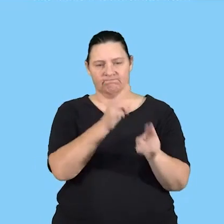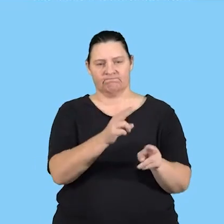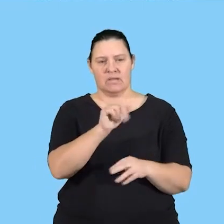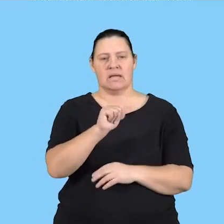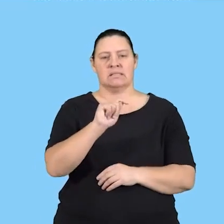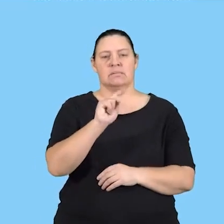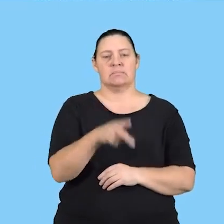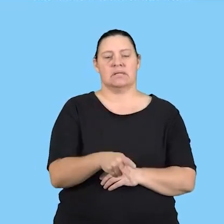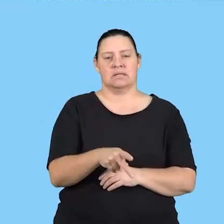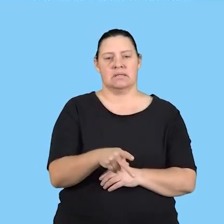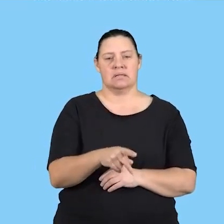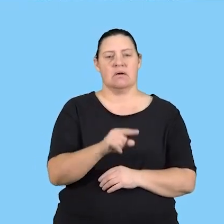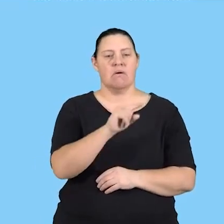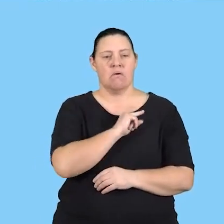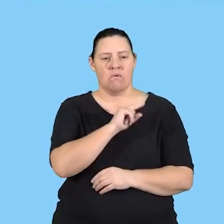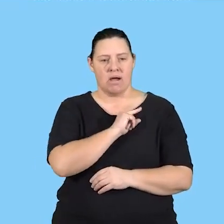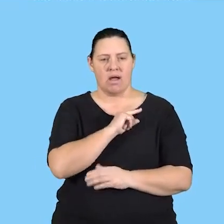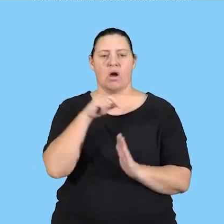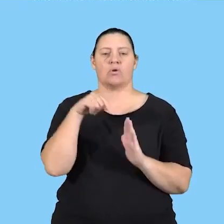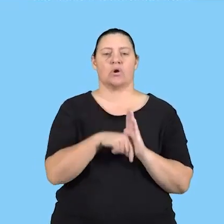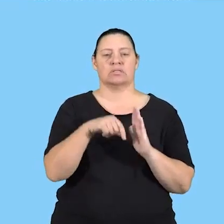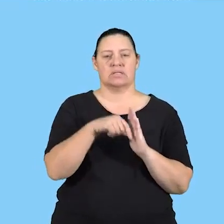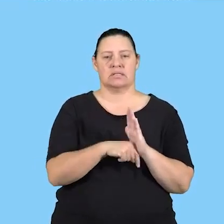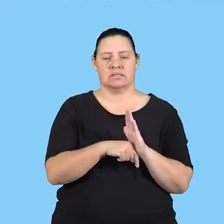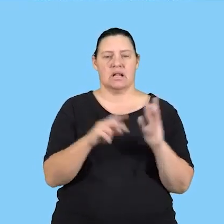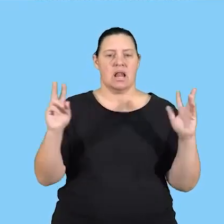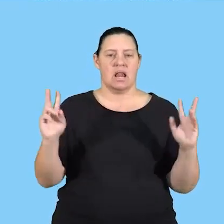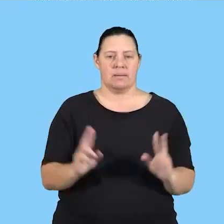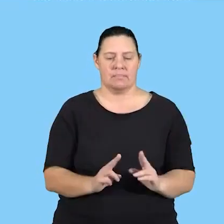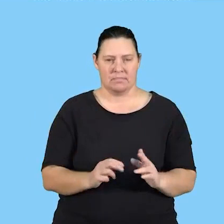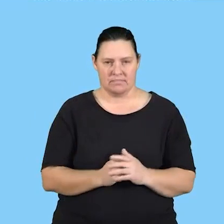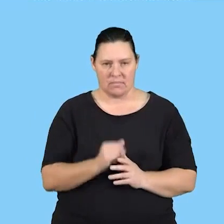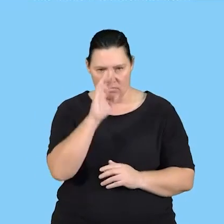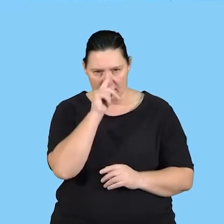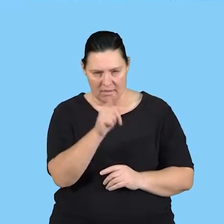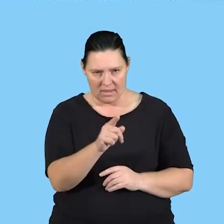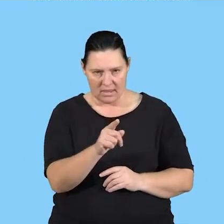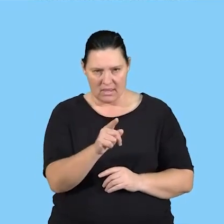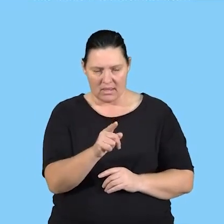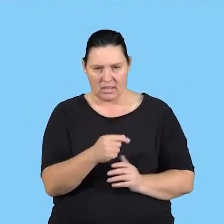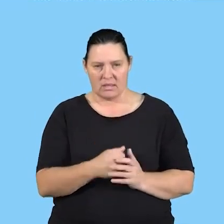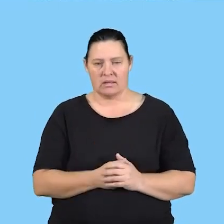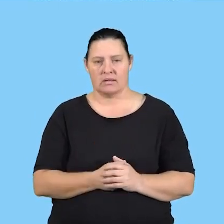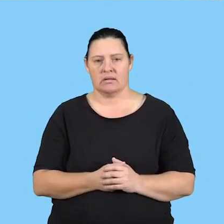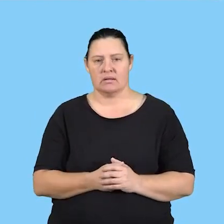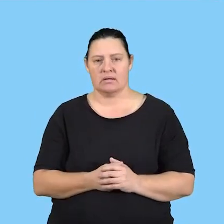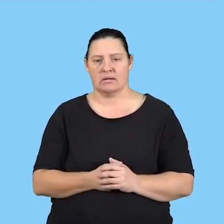ATPs because there was content that was trimmed. You will remember that we didn't open